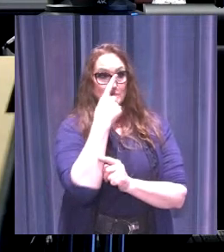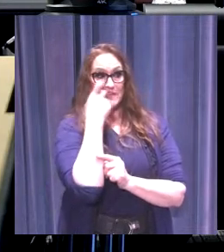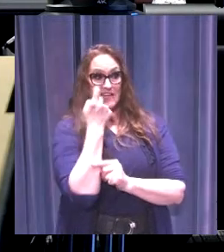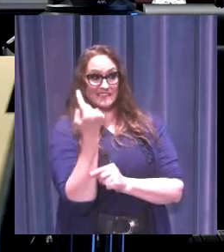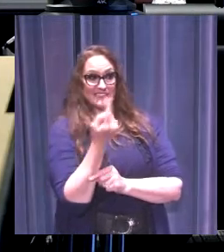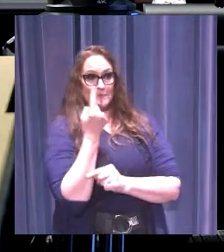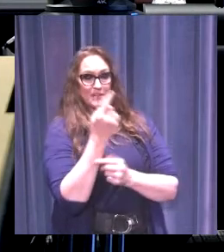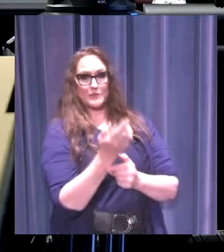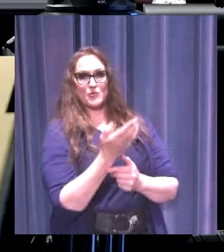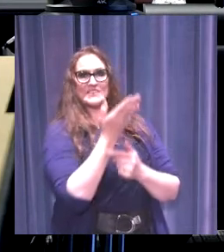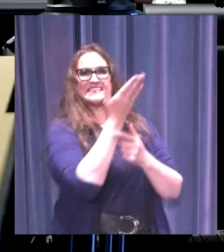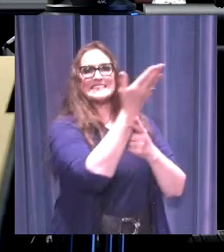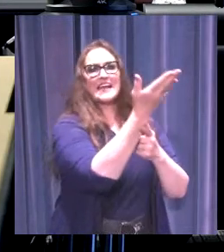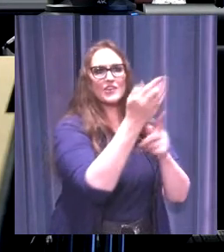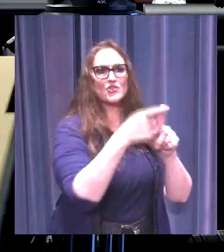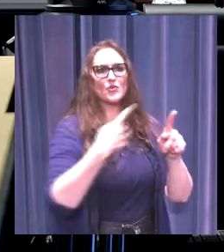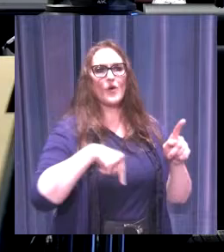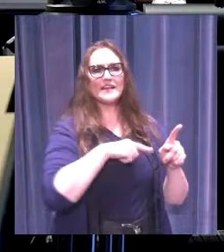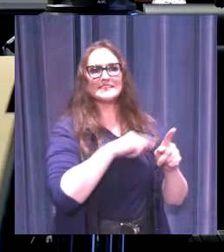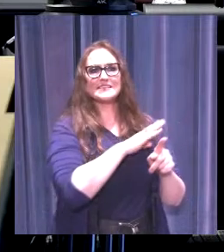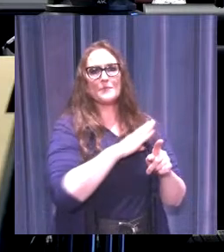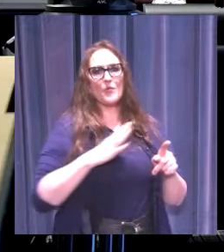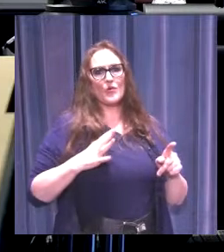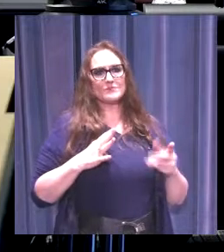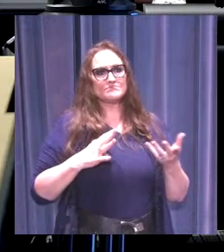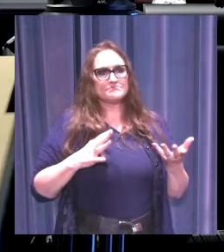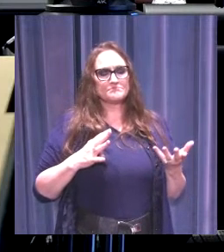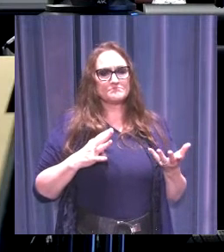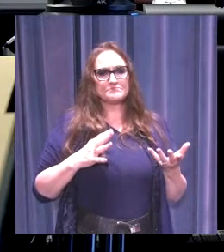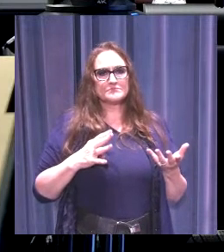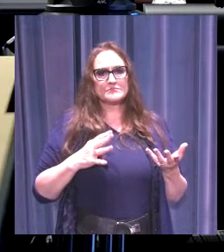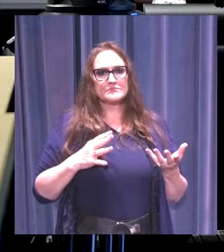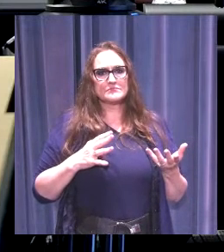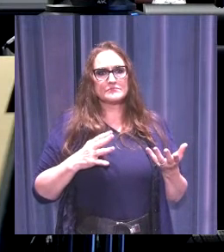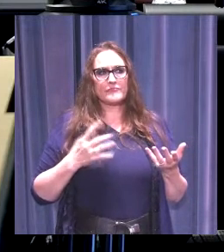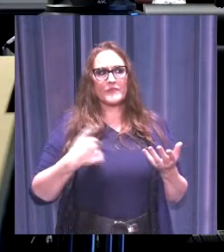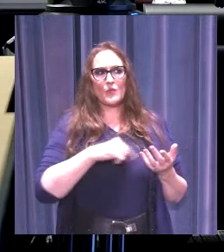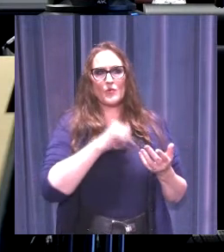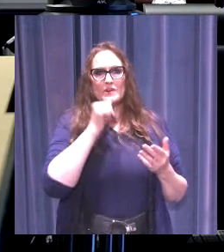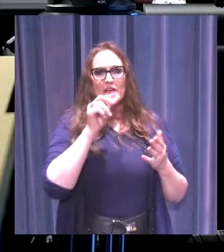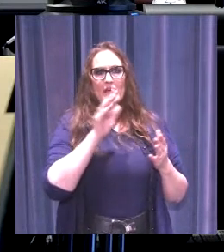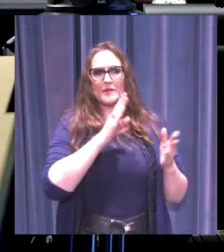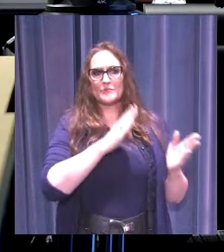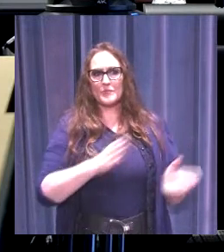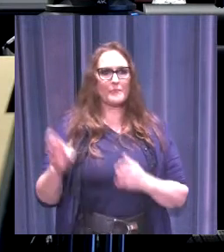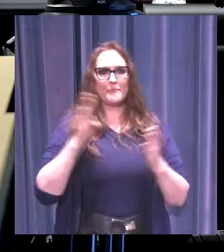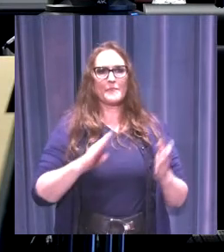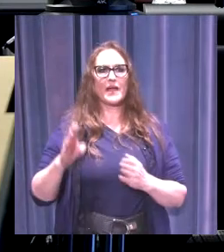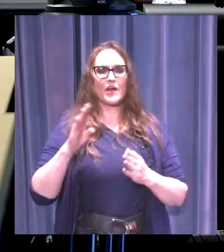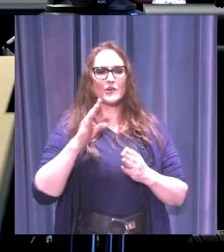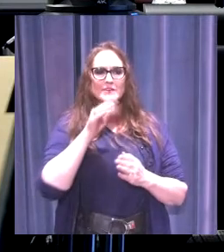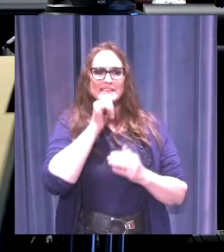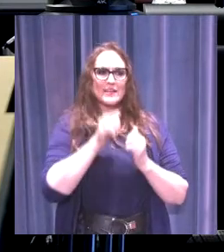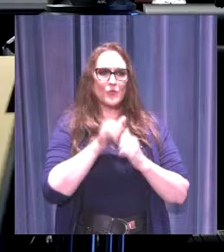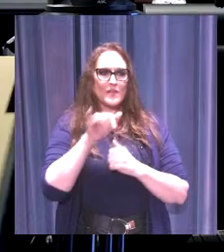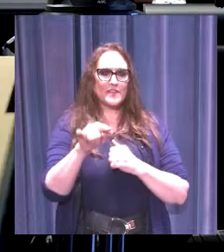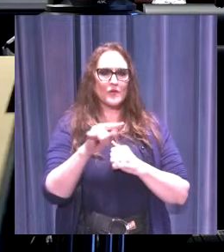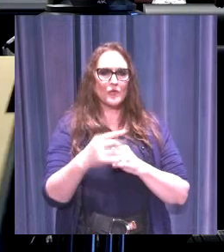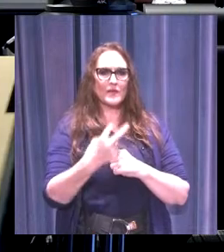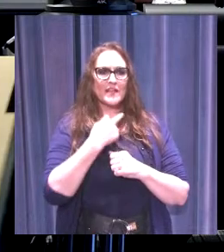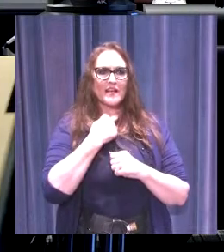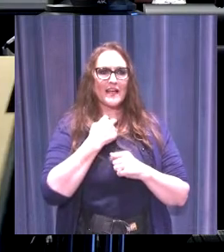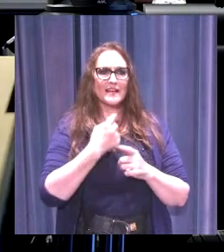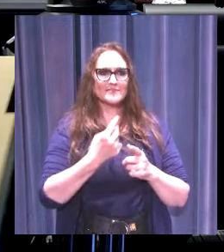something's presented to us as a board and we're not prepared to deal with it. We got caught initially